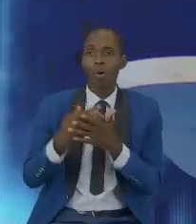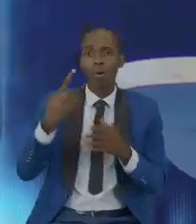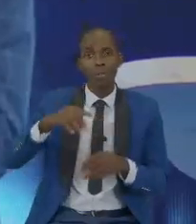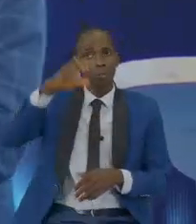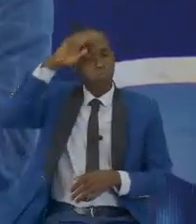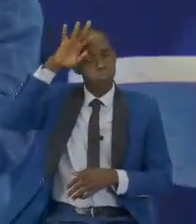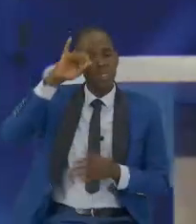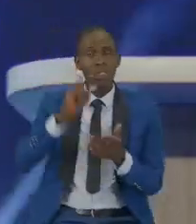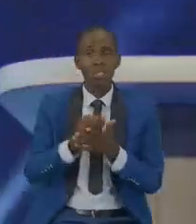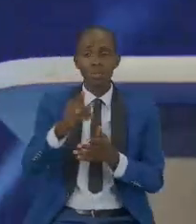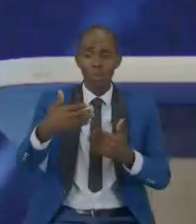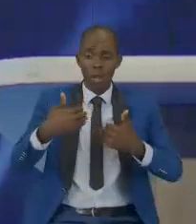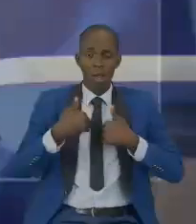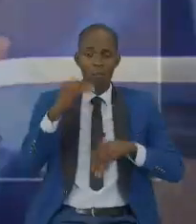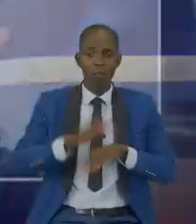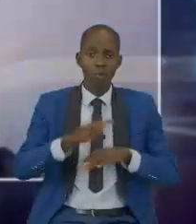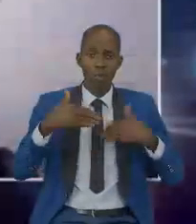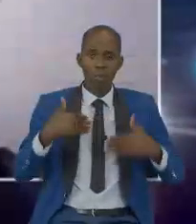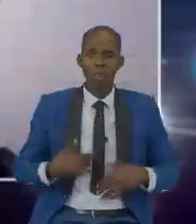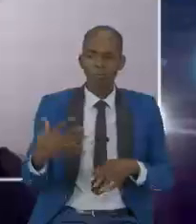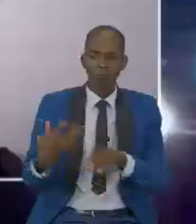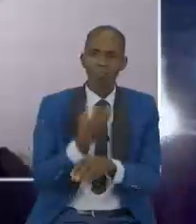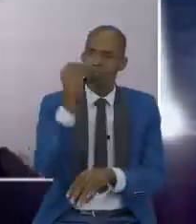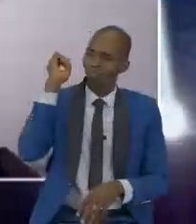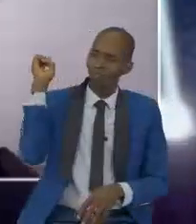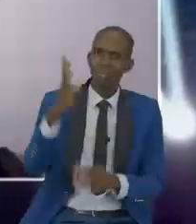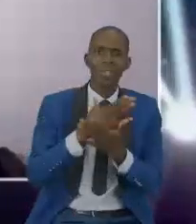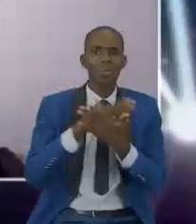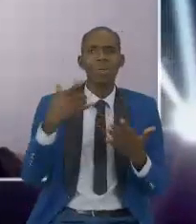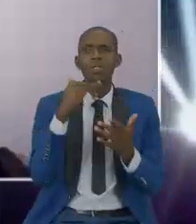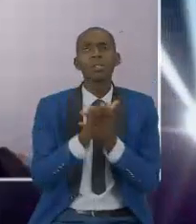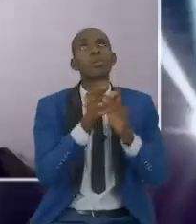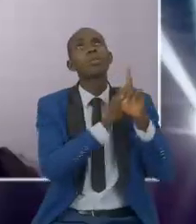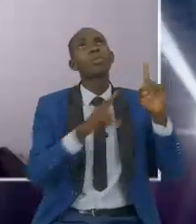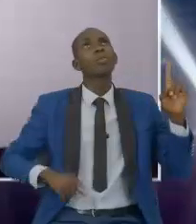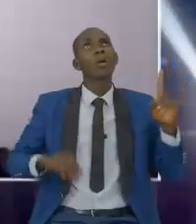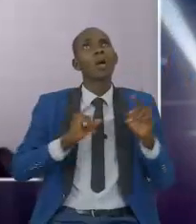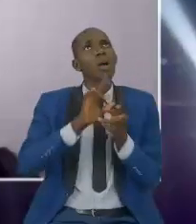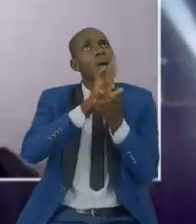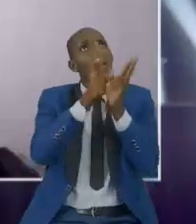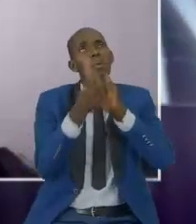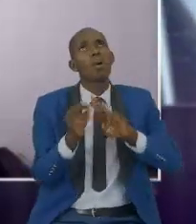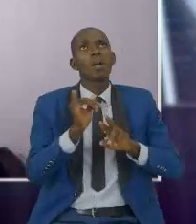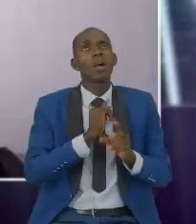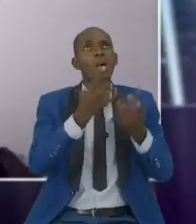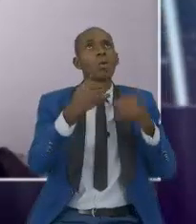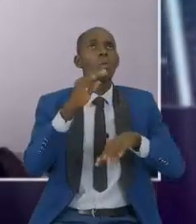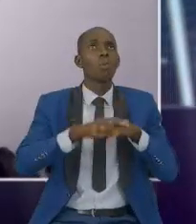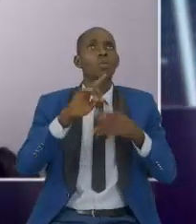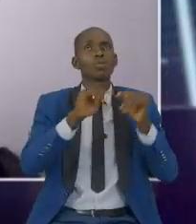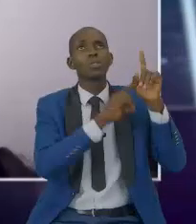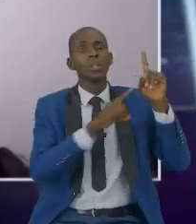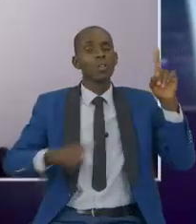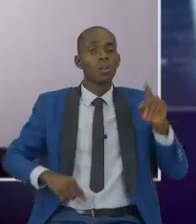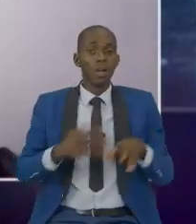that you surround yourself with, you throw them away, and you say, Lord, I repent, I come unto the Lord, and